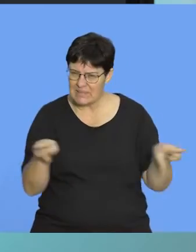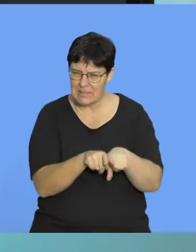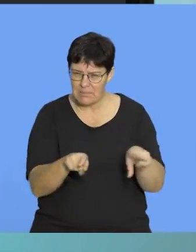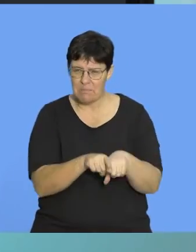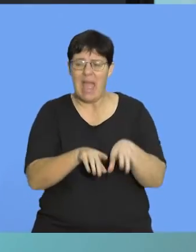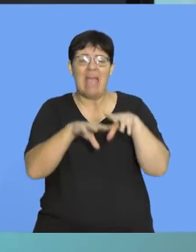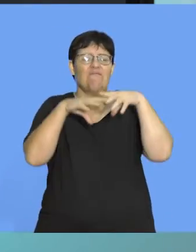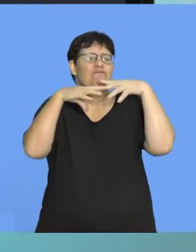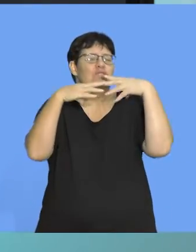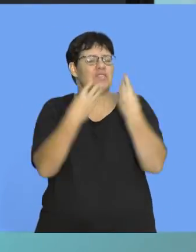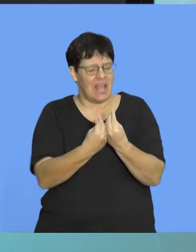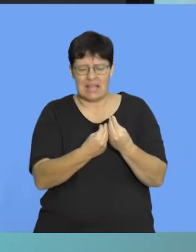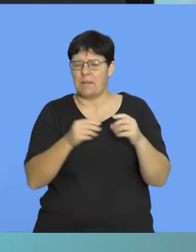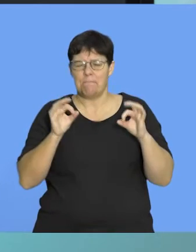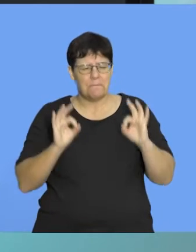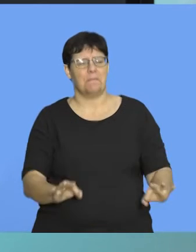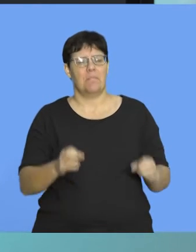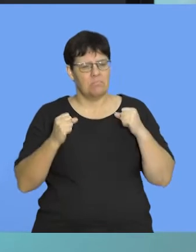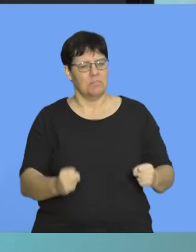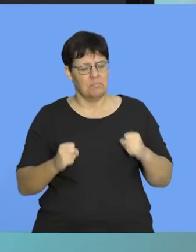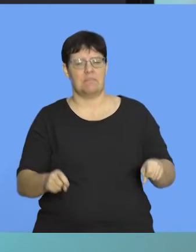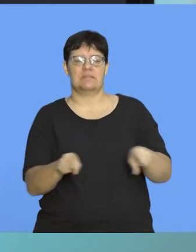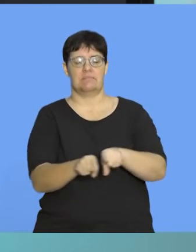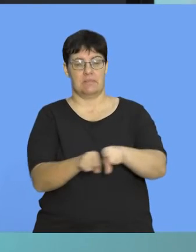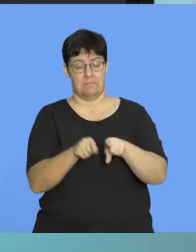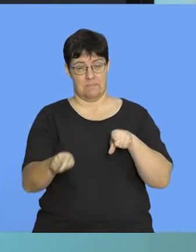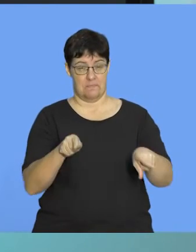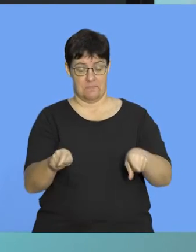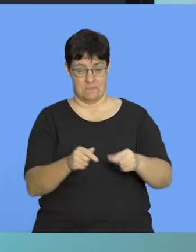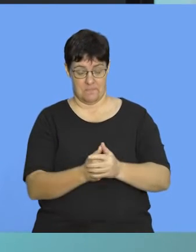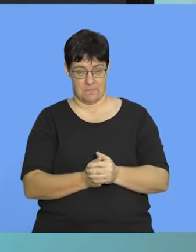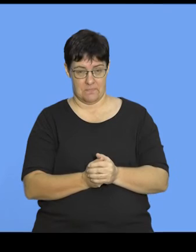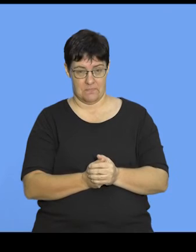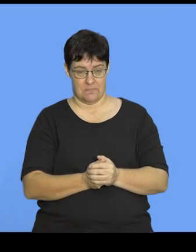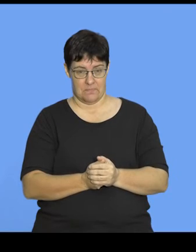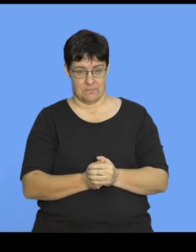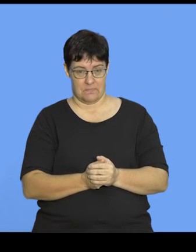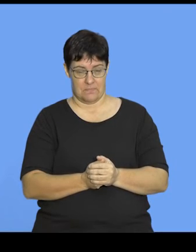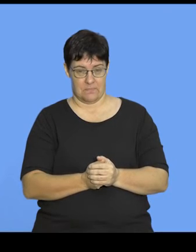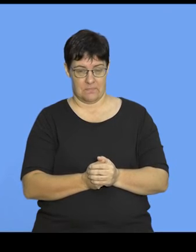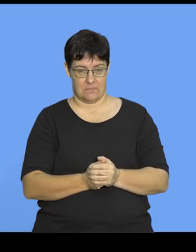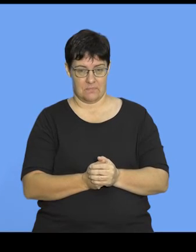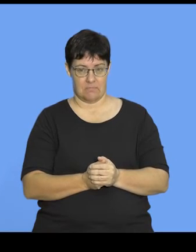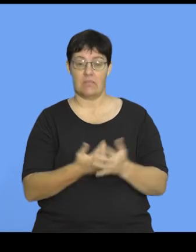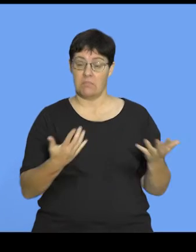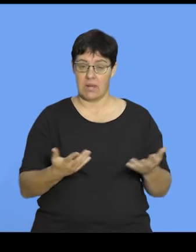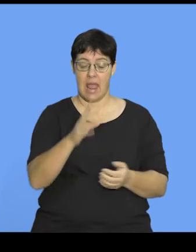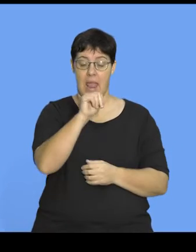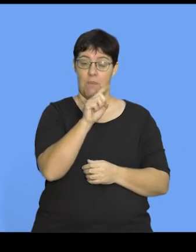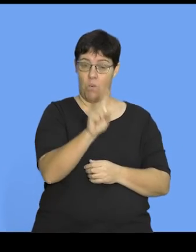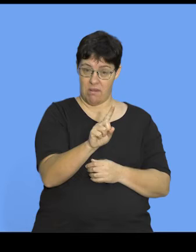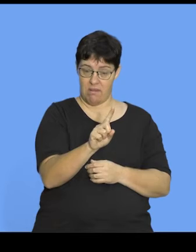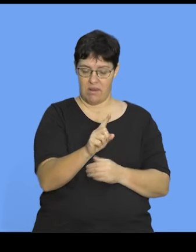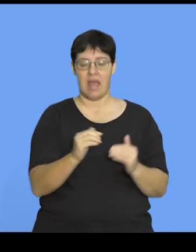mass. Everything about them is the same. That means I'm telling you that mass